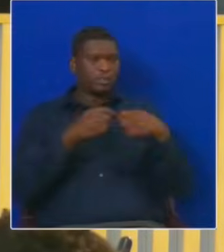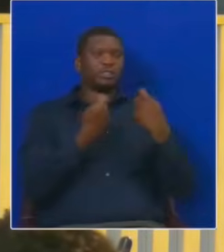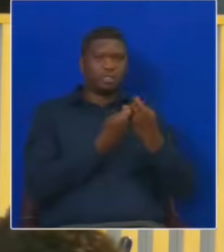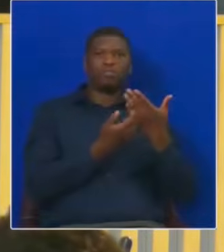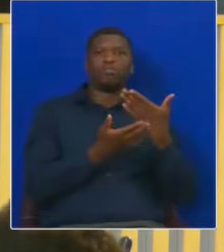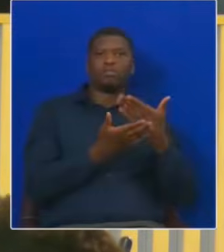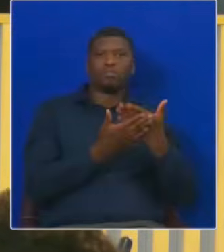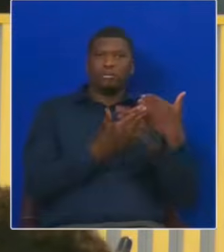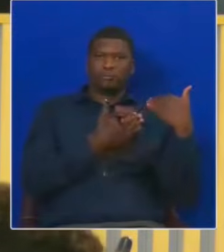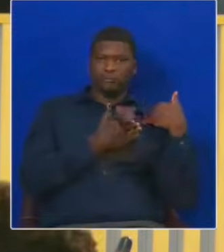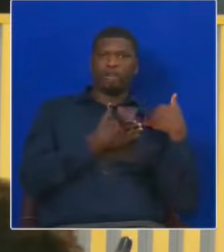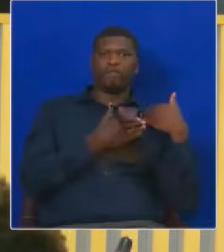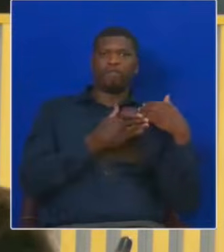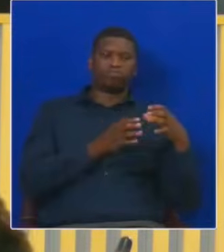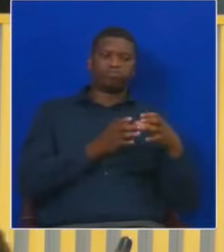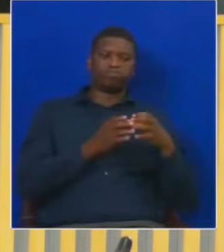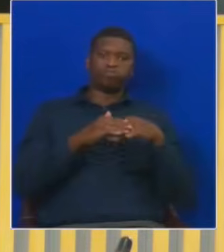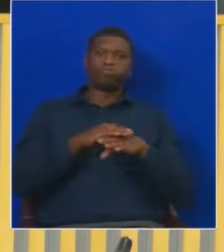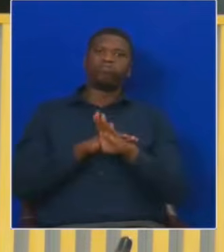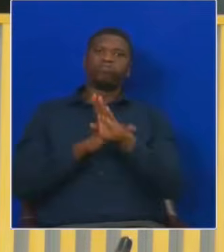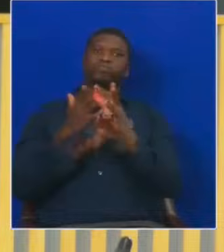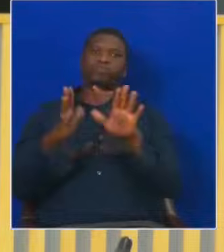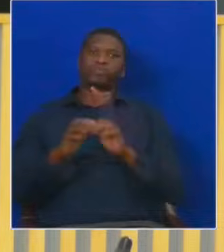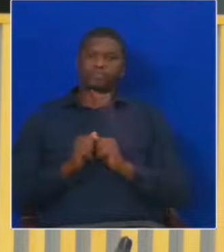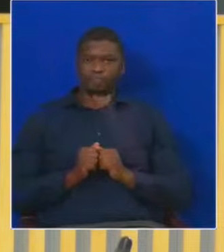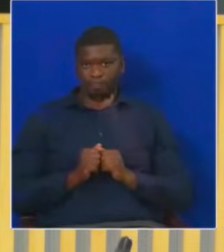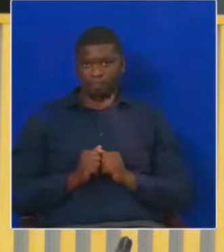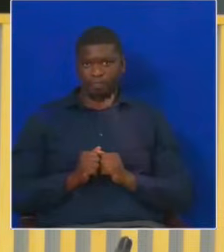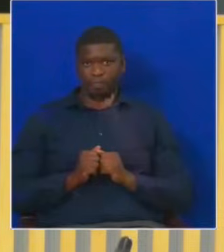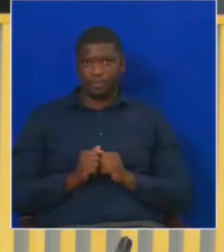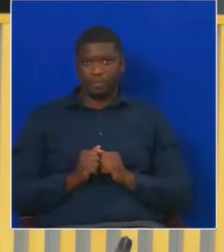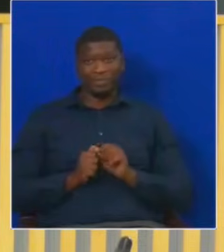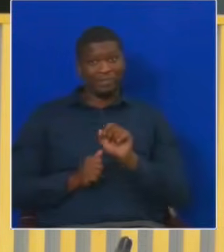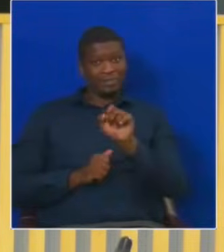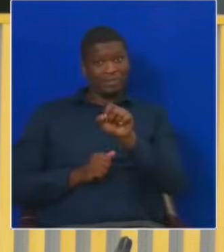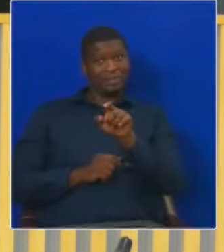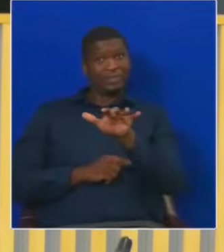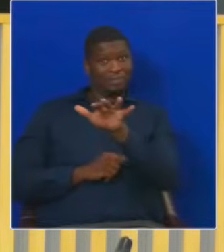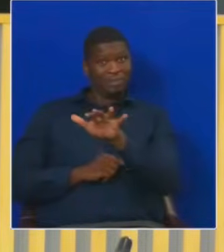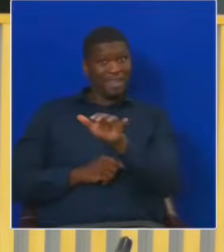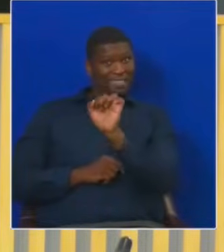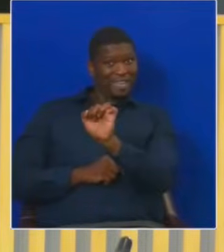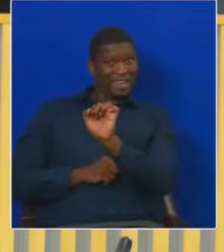At the property, we had found